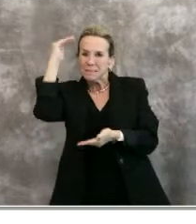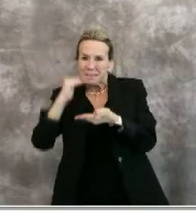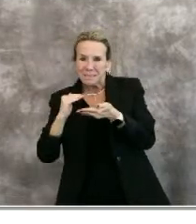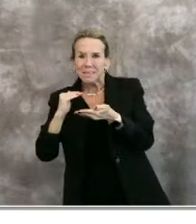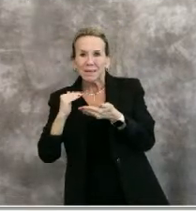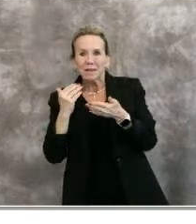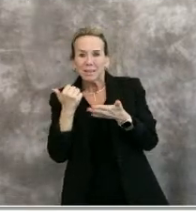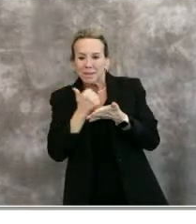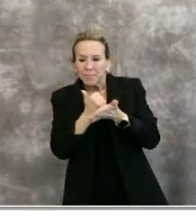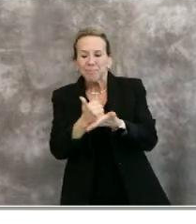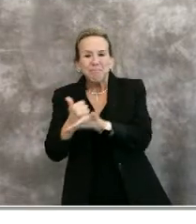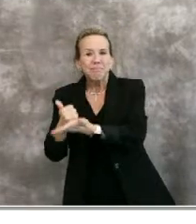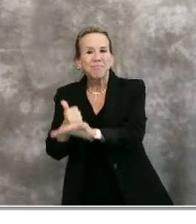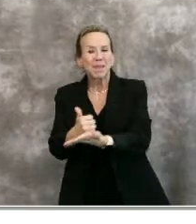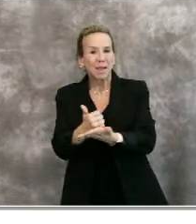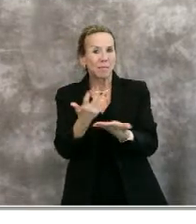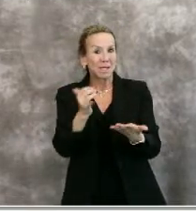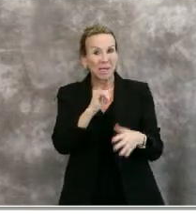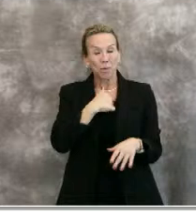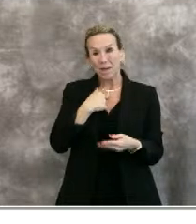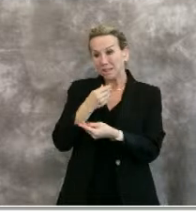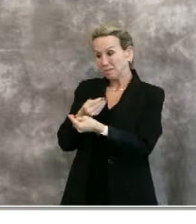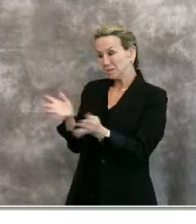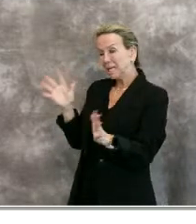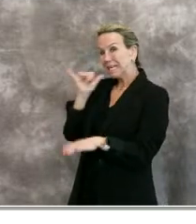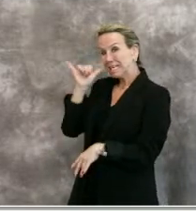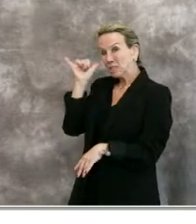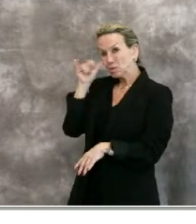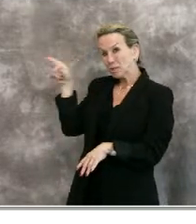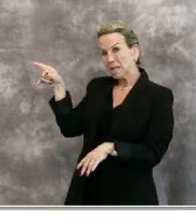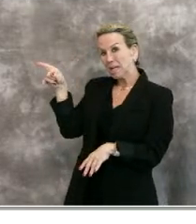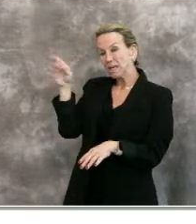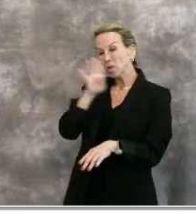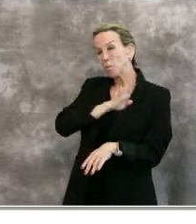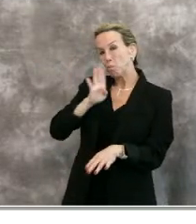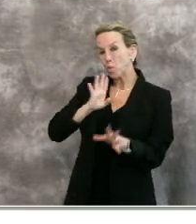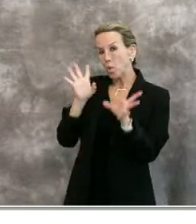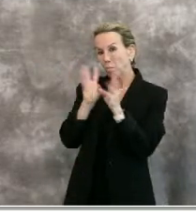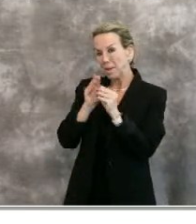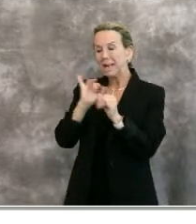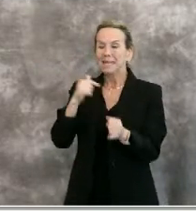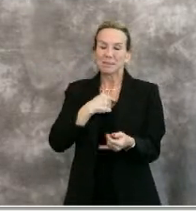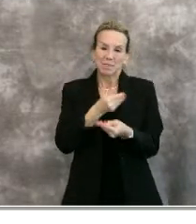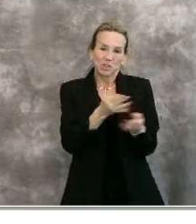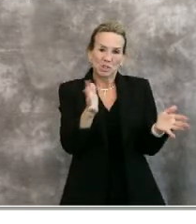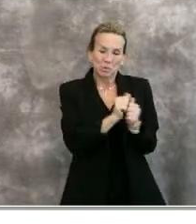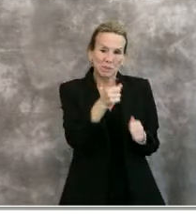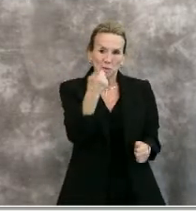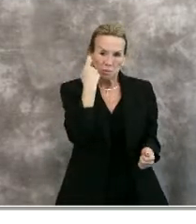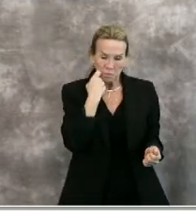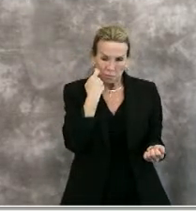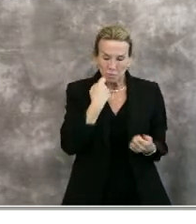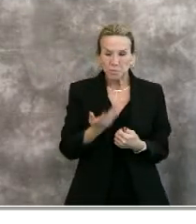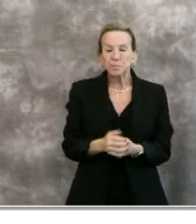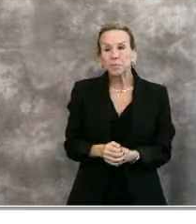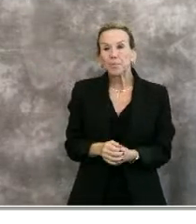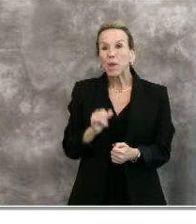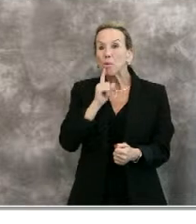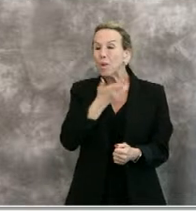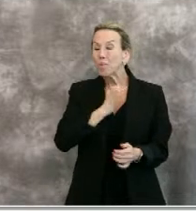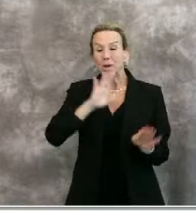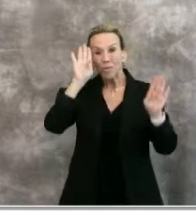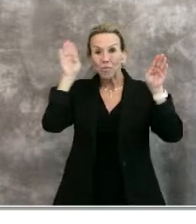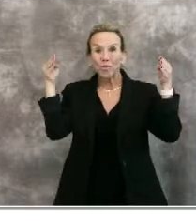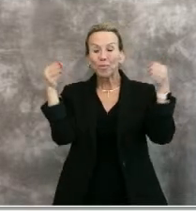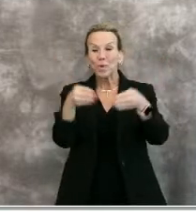put in place that were shared yesterday at the board meeting, and as I've just shared with you. And the primary focus there is